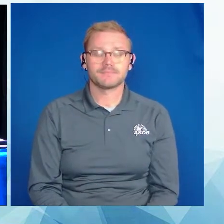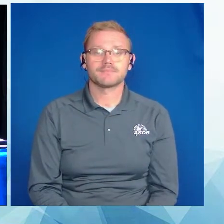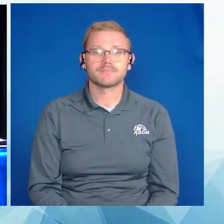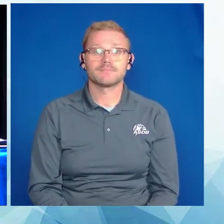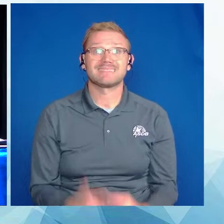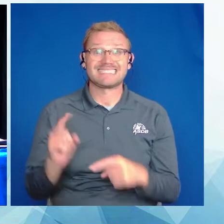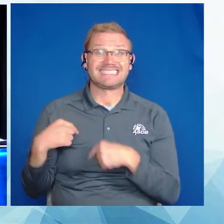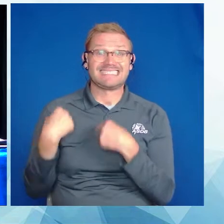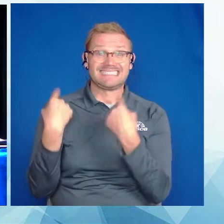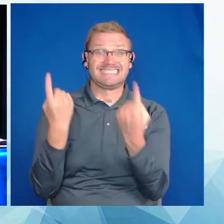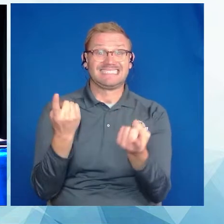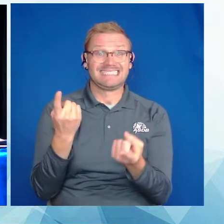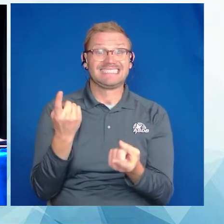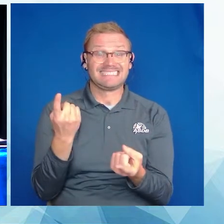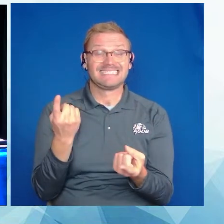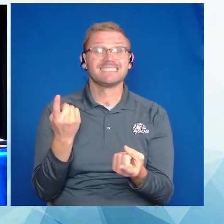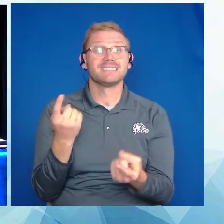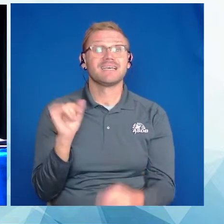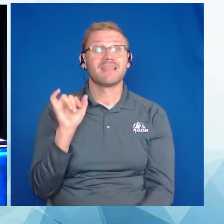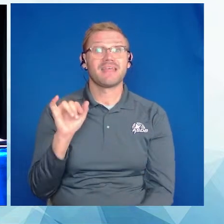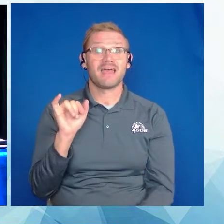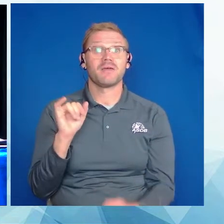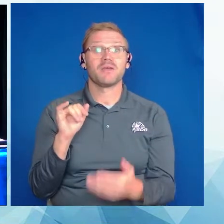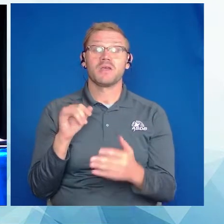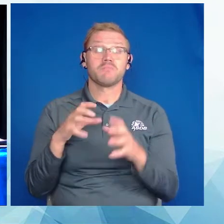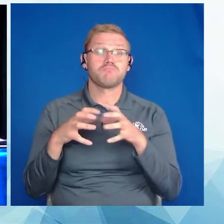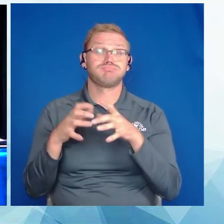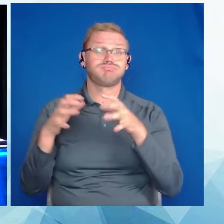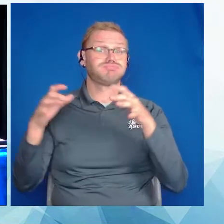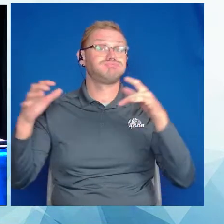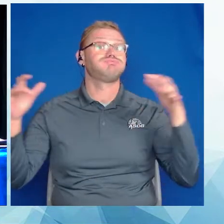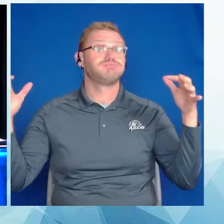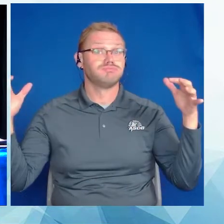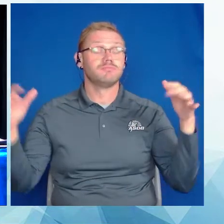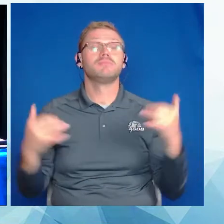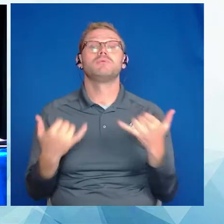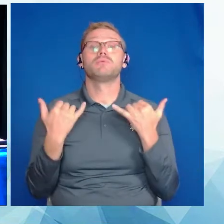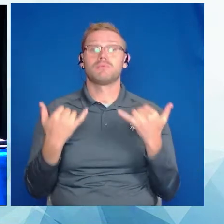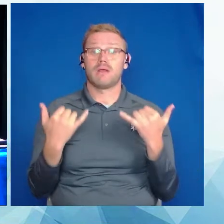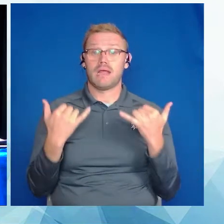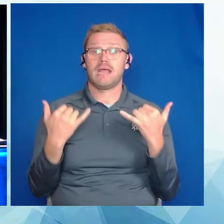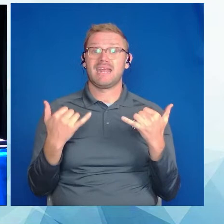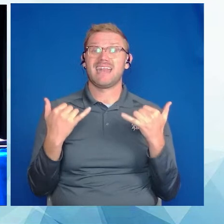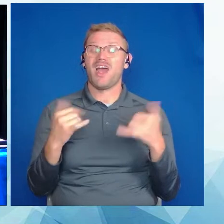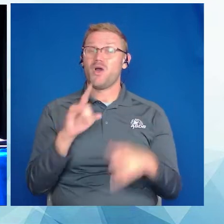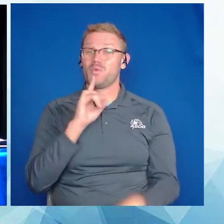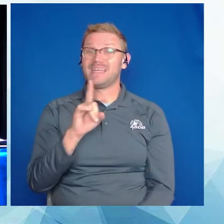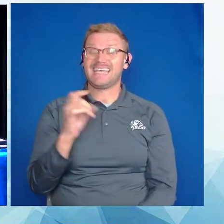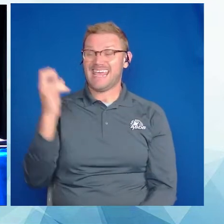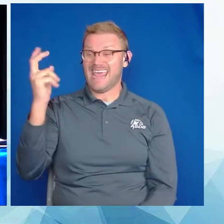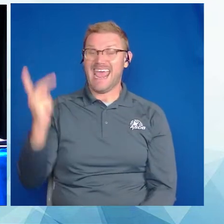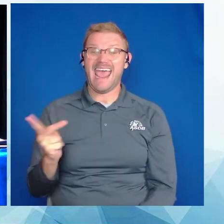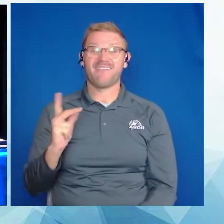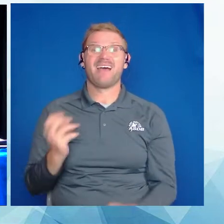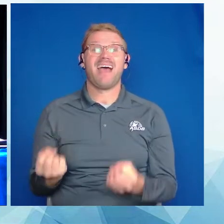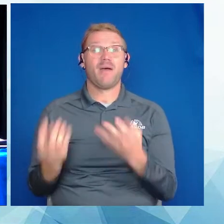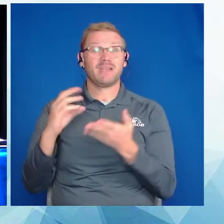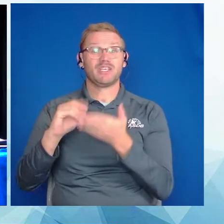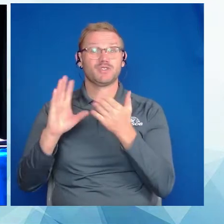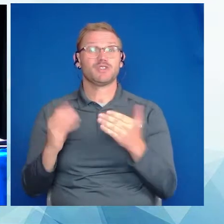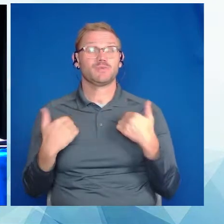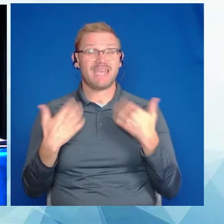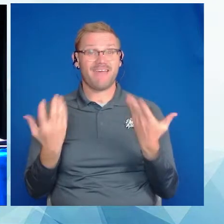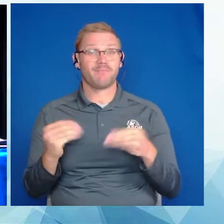Since then, the itinerant programs has grown and currently makes up over half of the total number of students